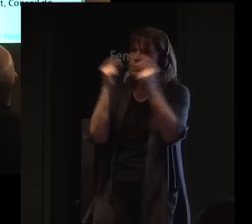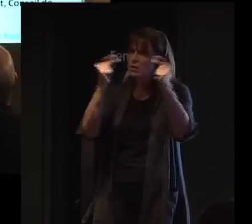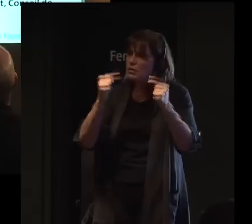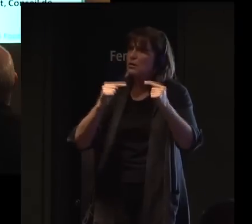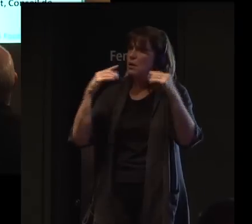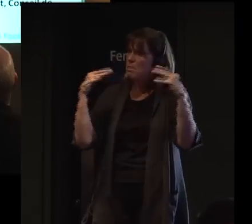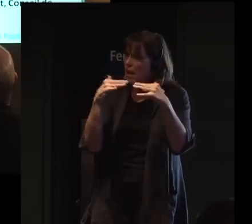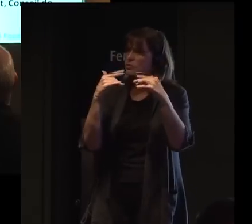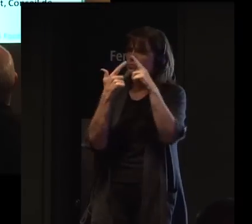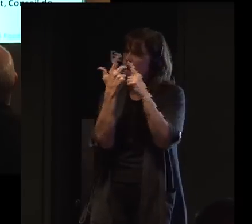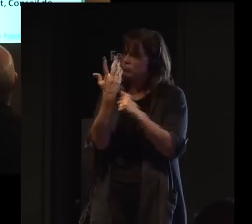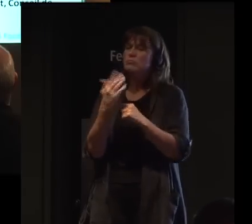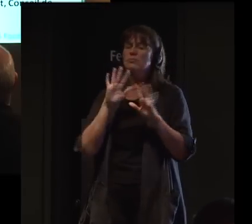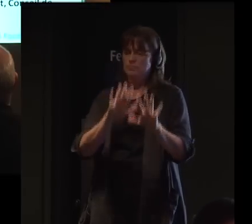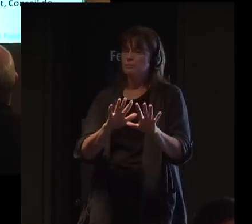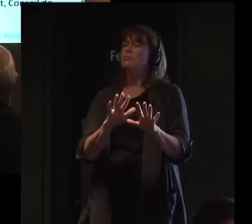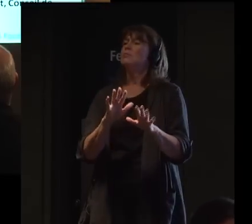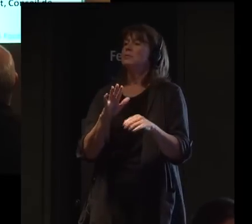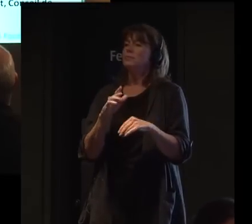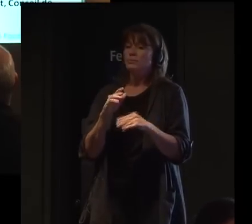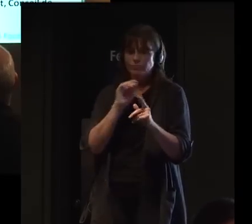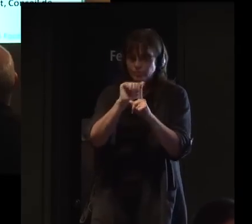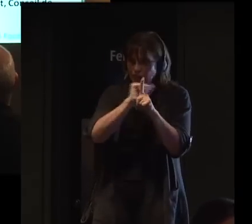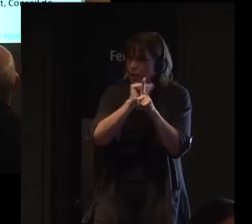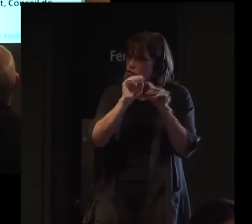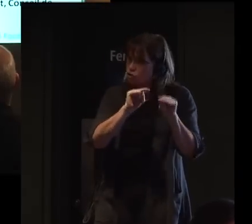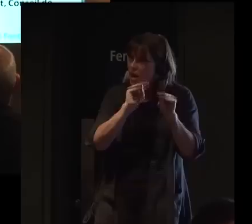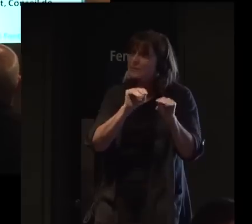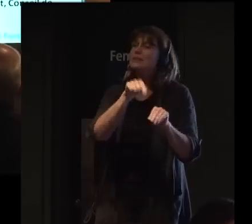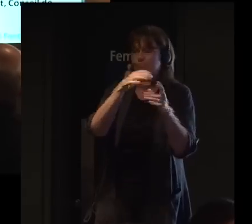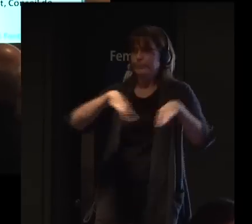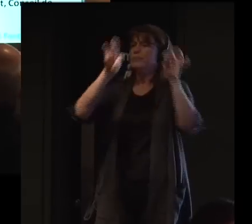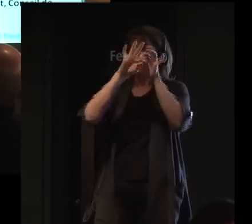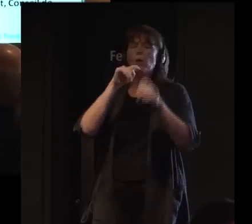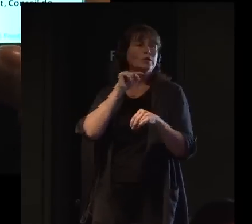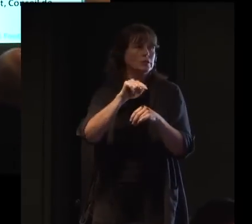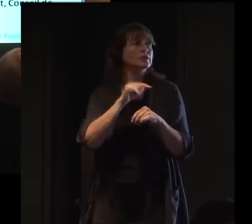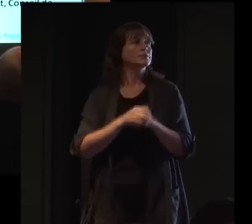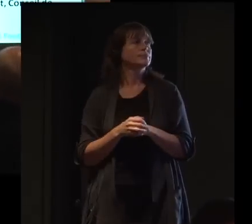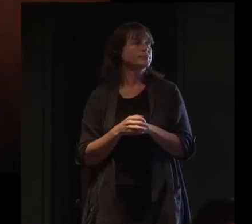to training. And I will come back to it a bit later.